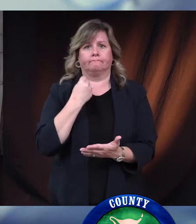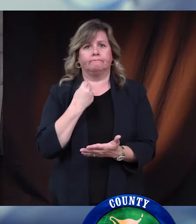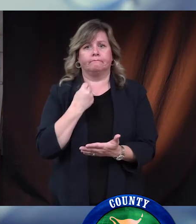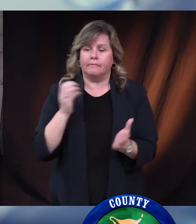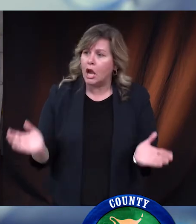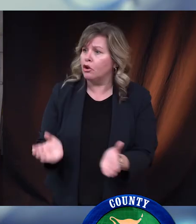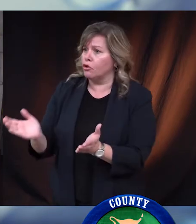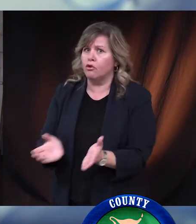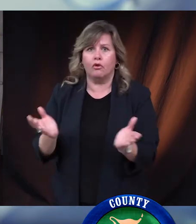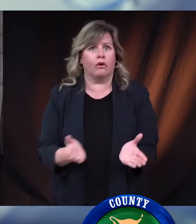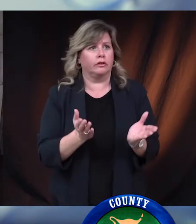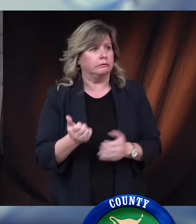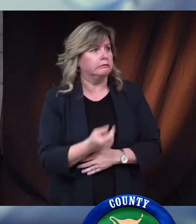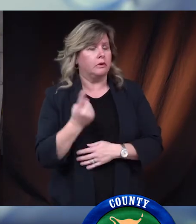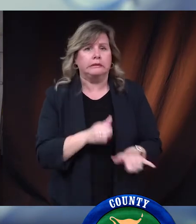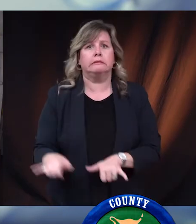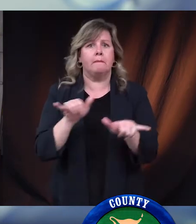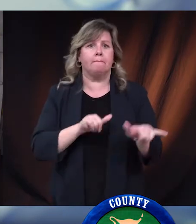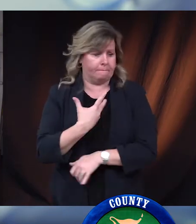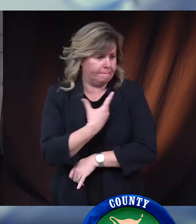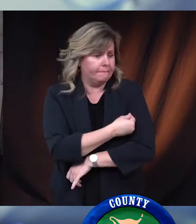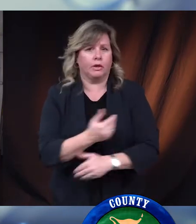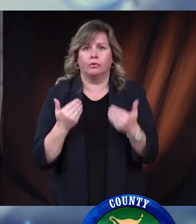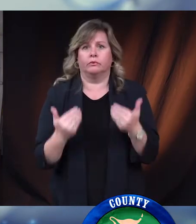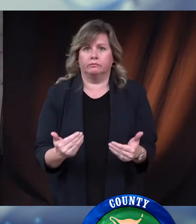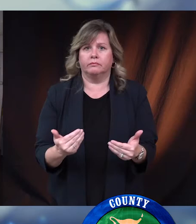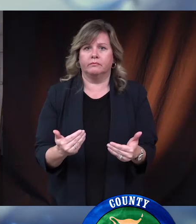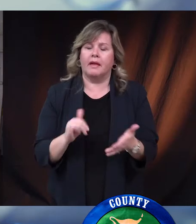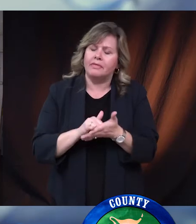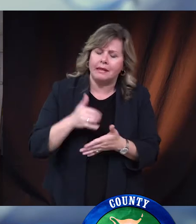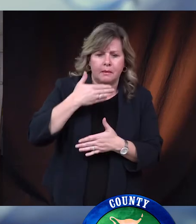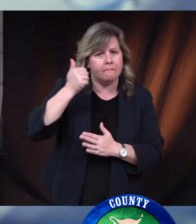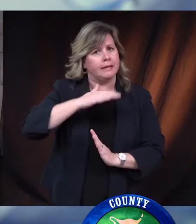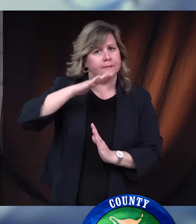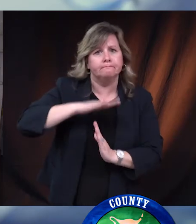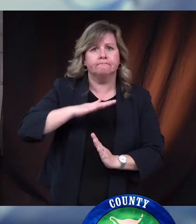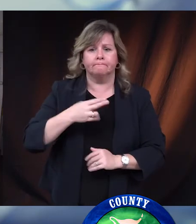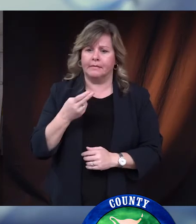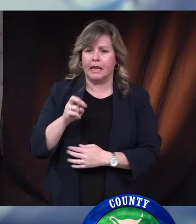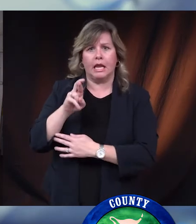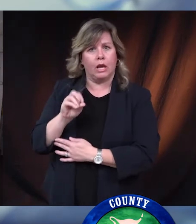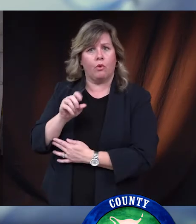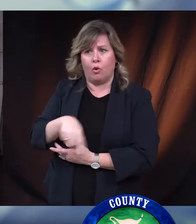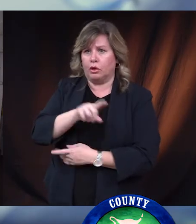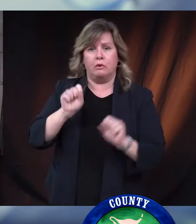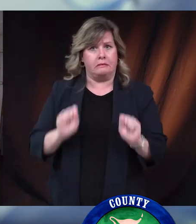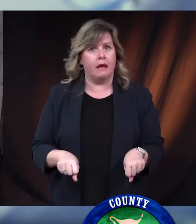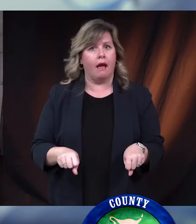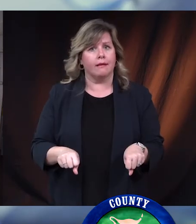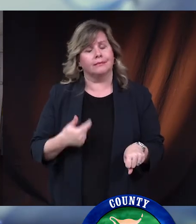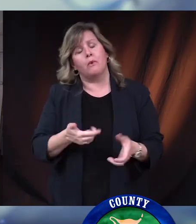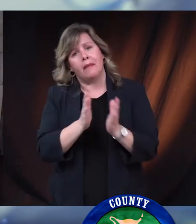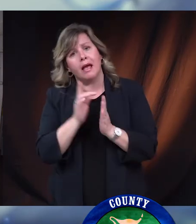please encourage others to do the same. That's the most heroic thing you can do as the stars of this show going forward,